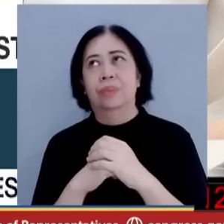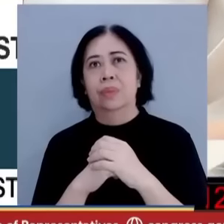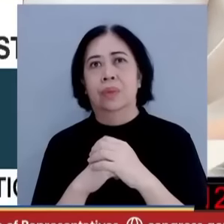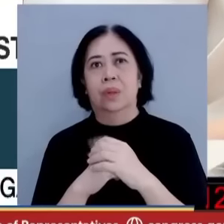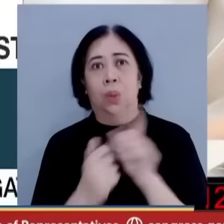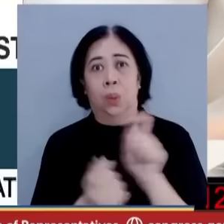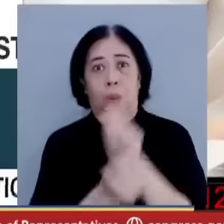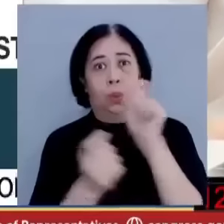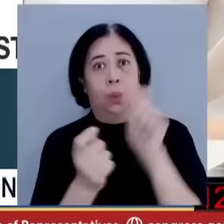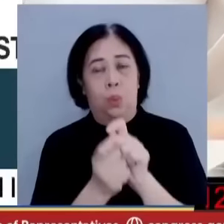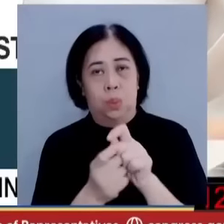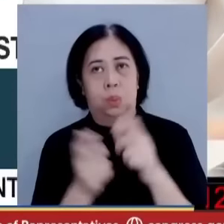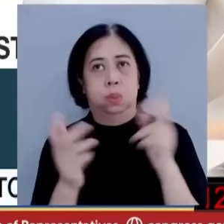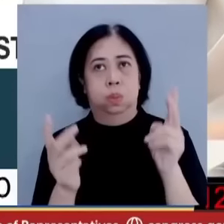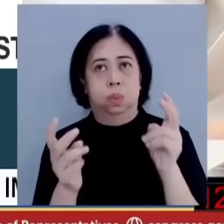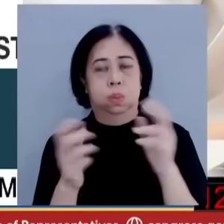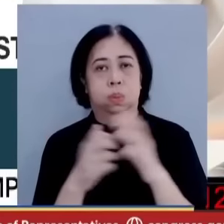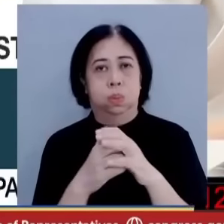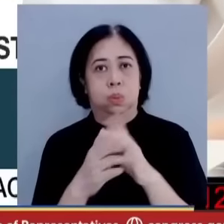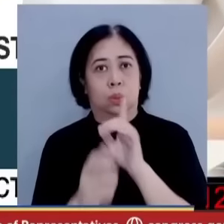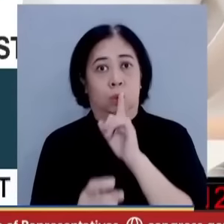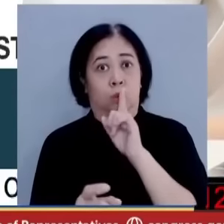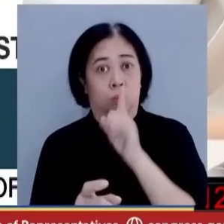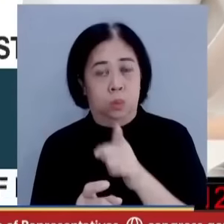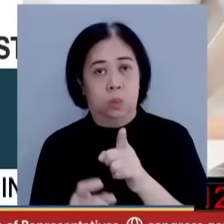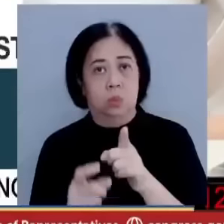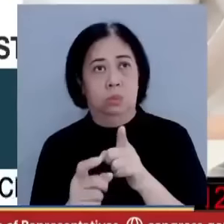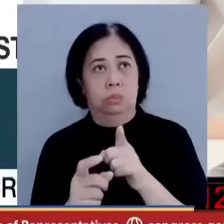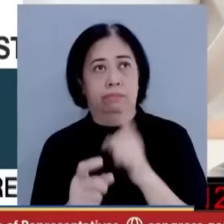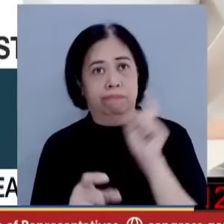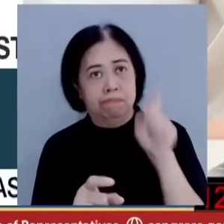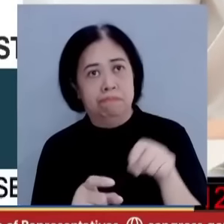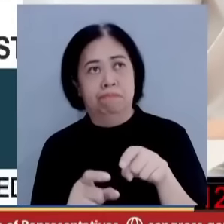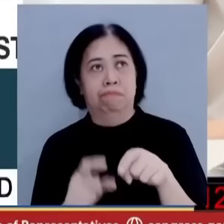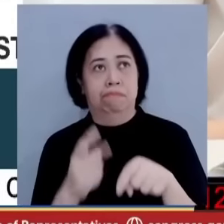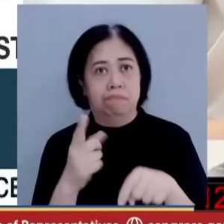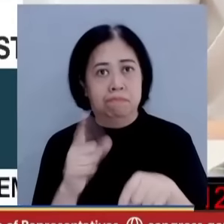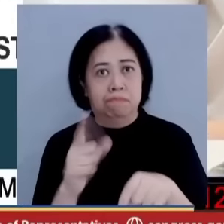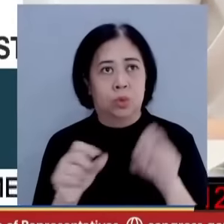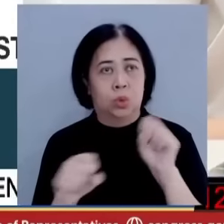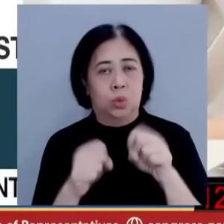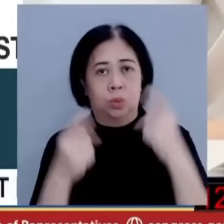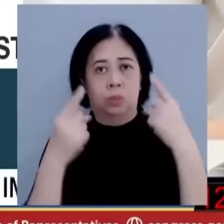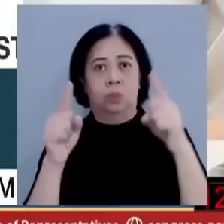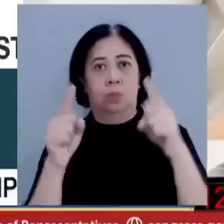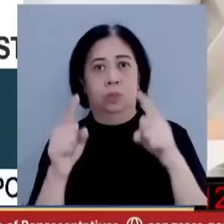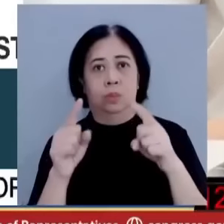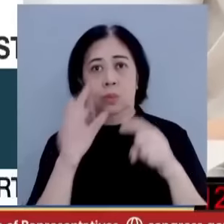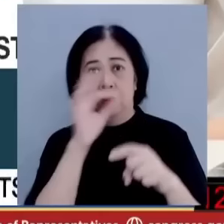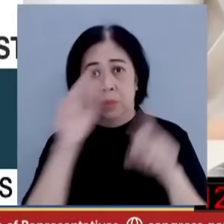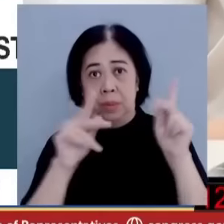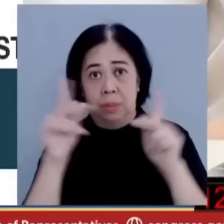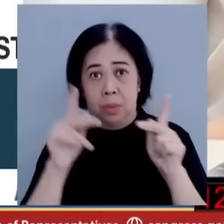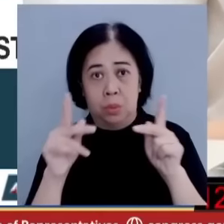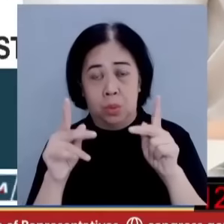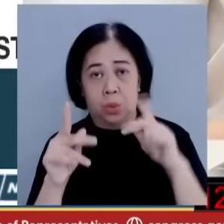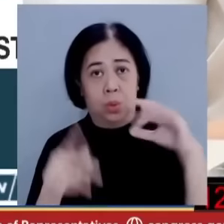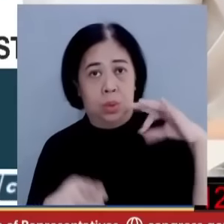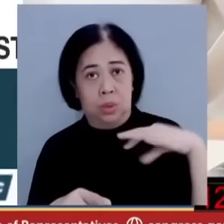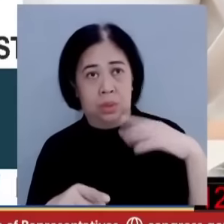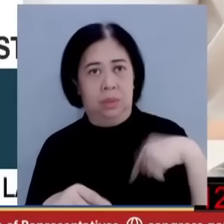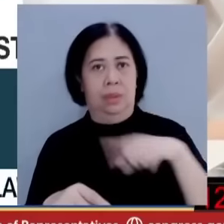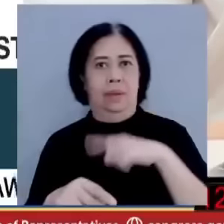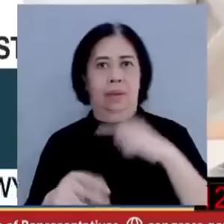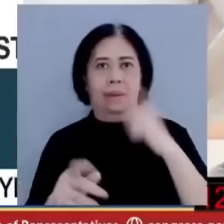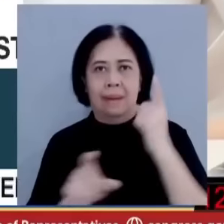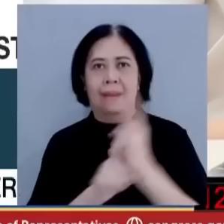or sabihin na natin siguradong path so that we will win, na? And we will emerge victorious,